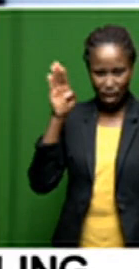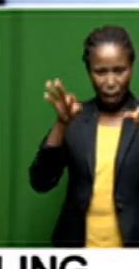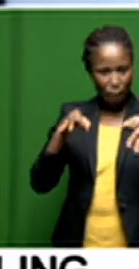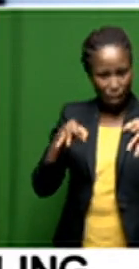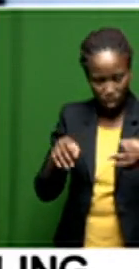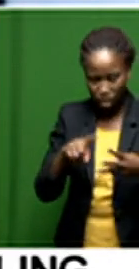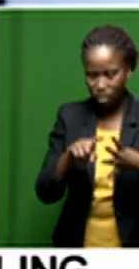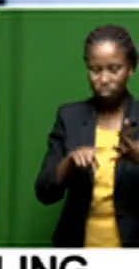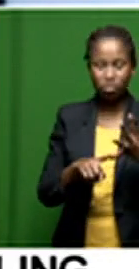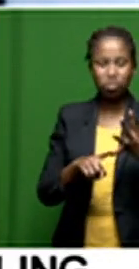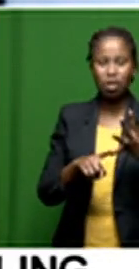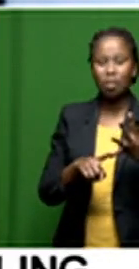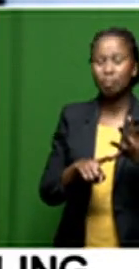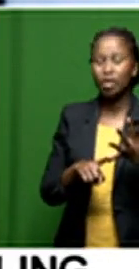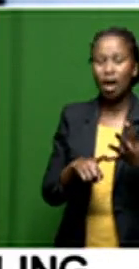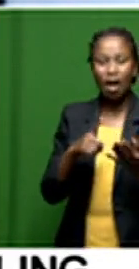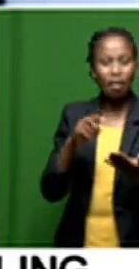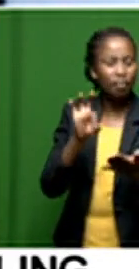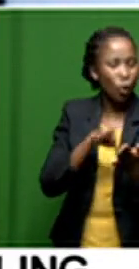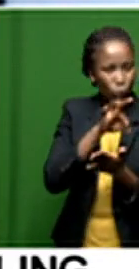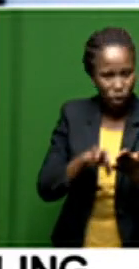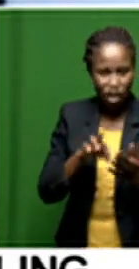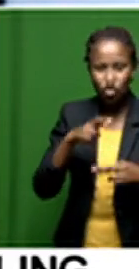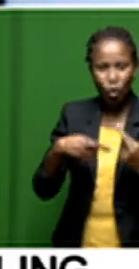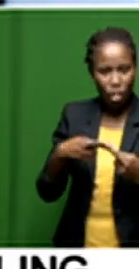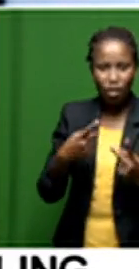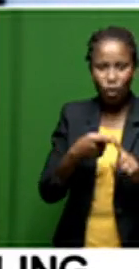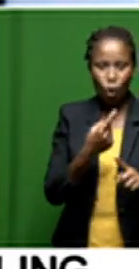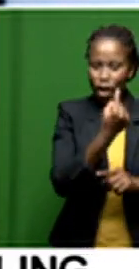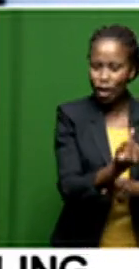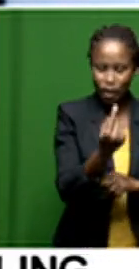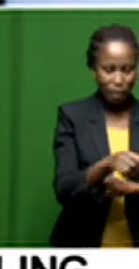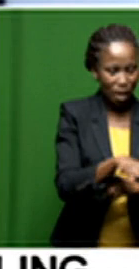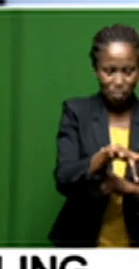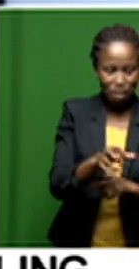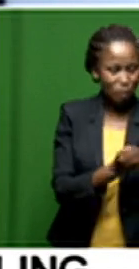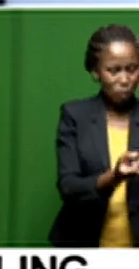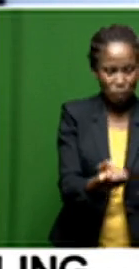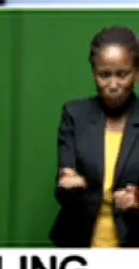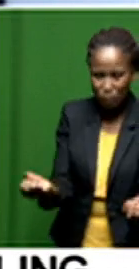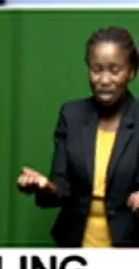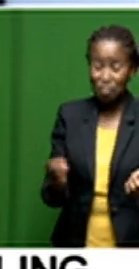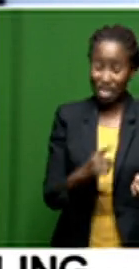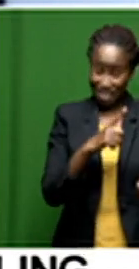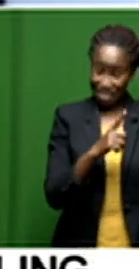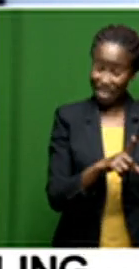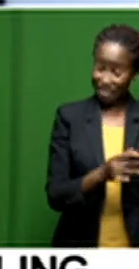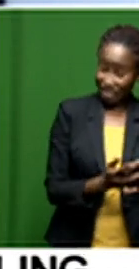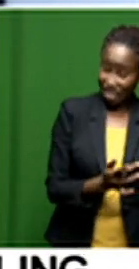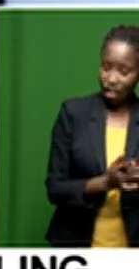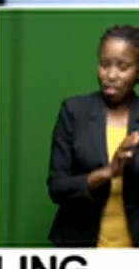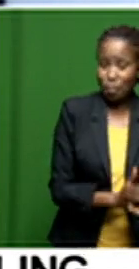of the voters' roll to go to each of the voting stations. These are detailed technical processes.